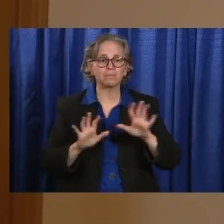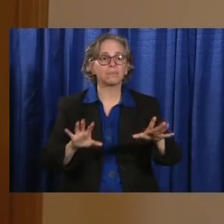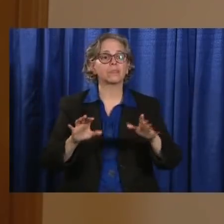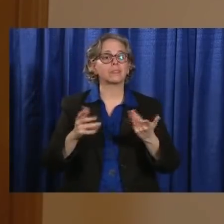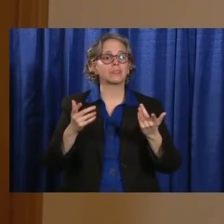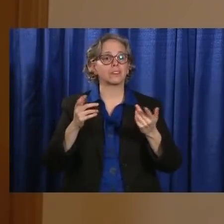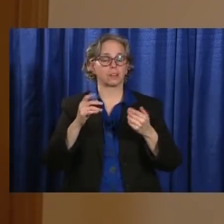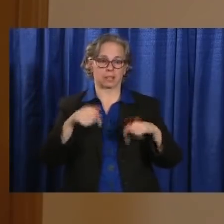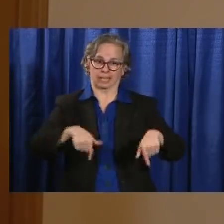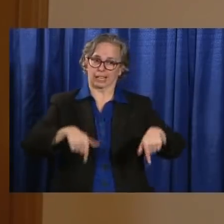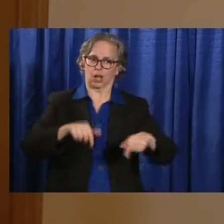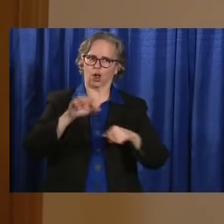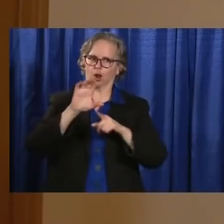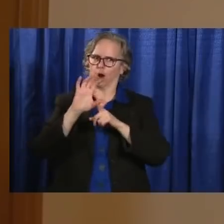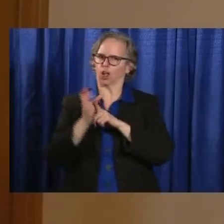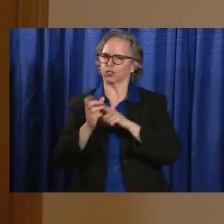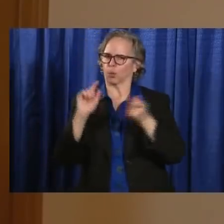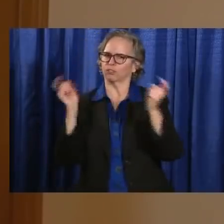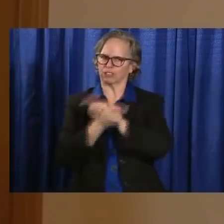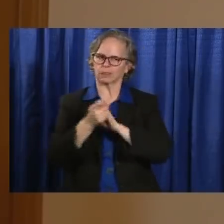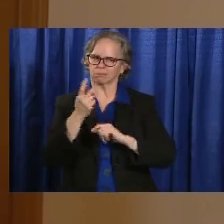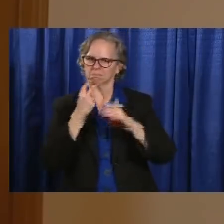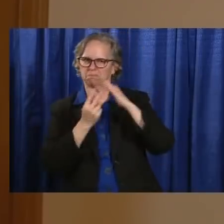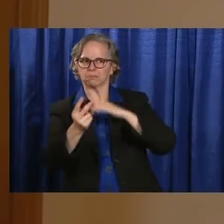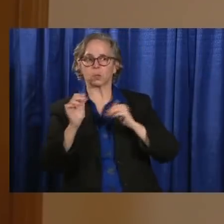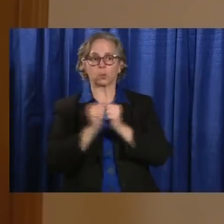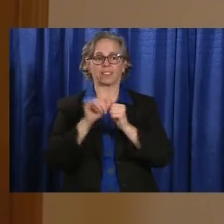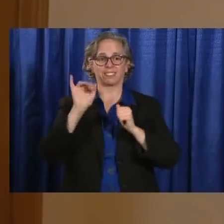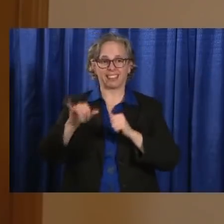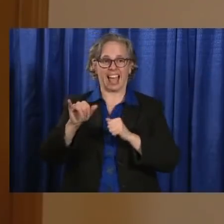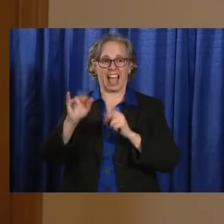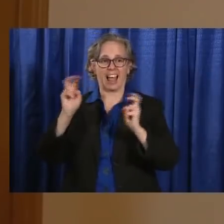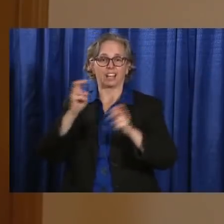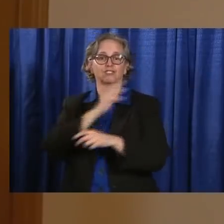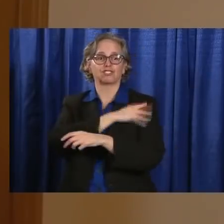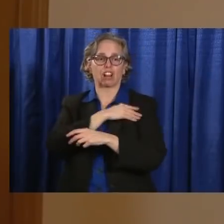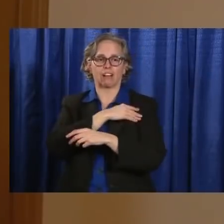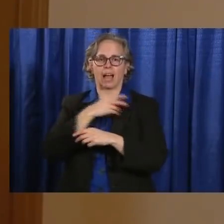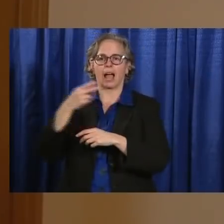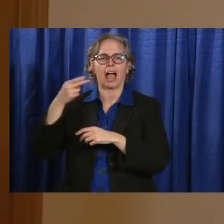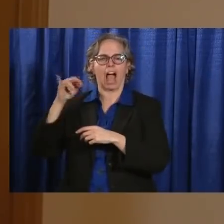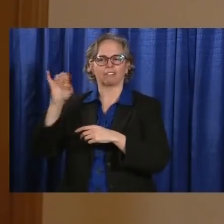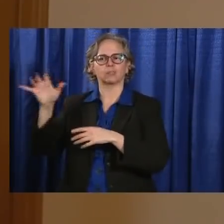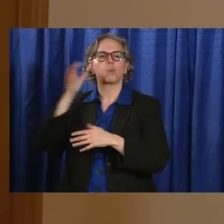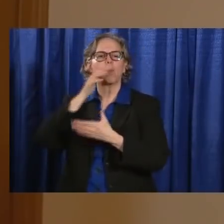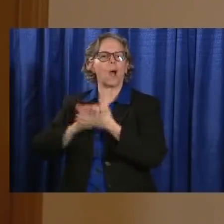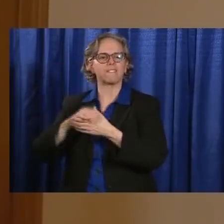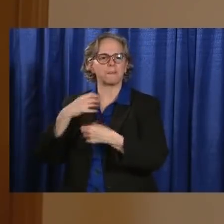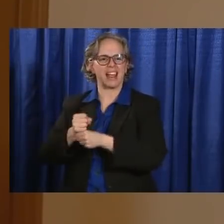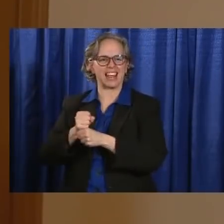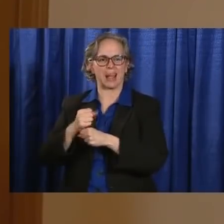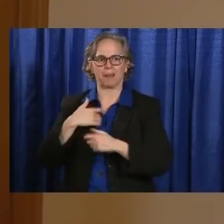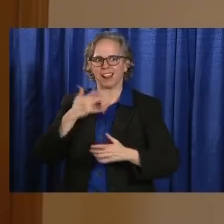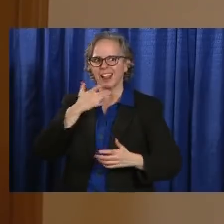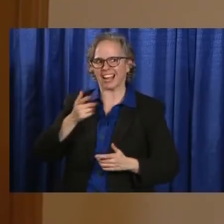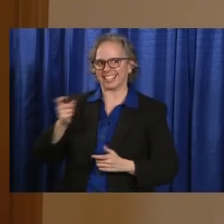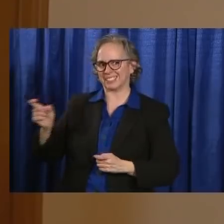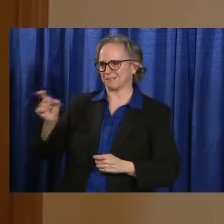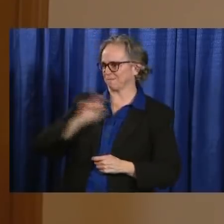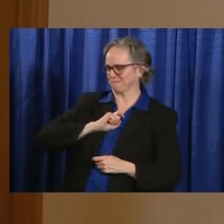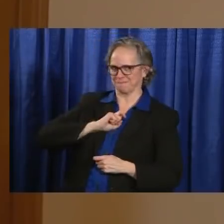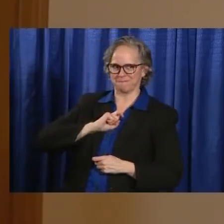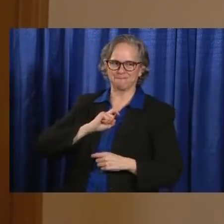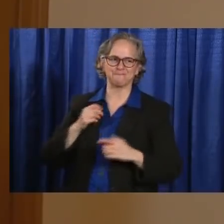one. This was General Harris's wife made this, and I get to be the lucky person to wear this one. We are gonna